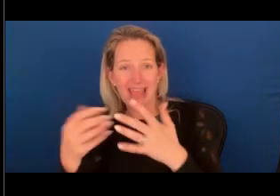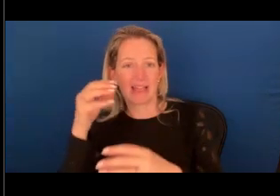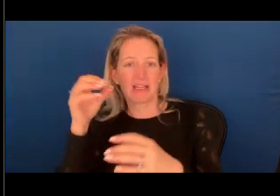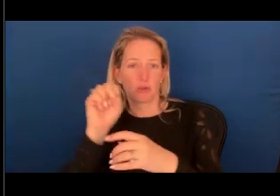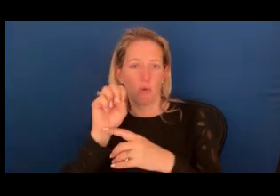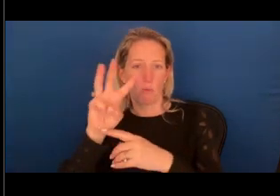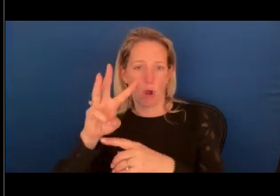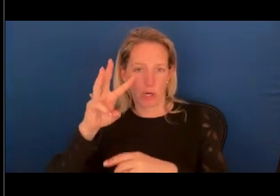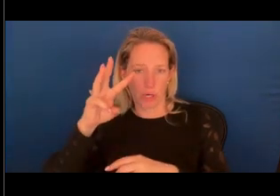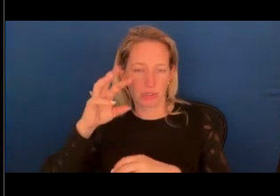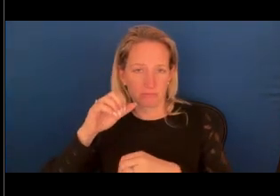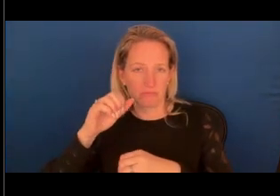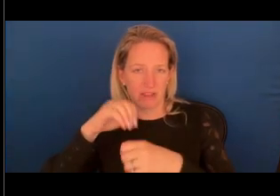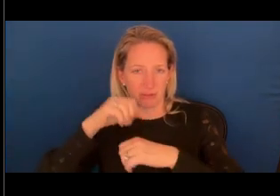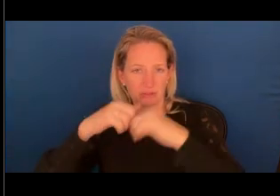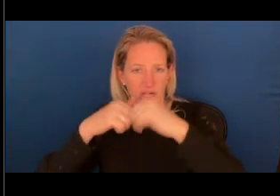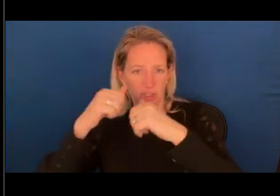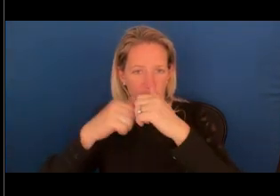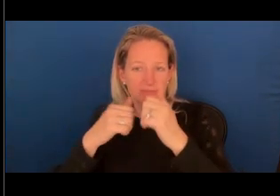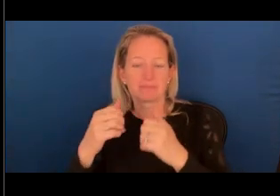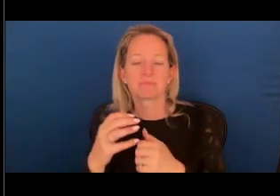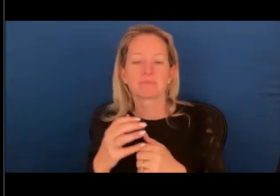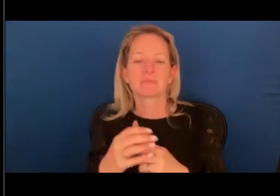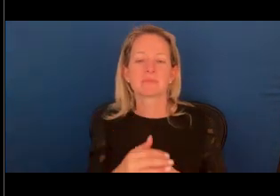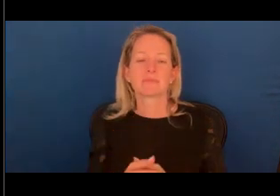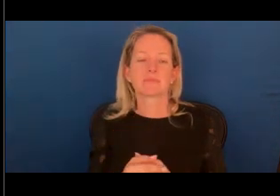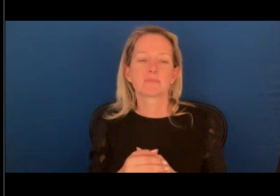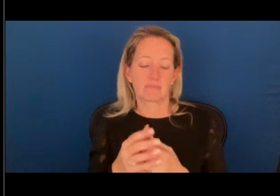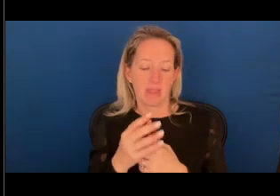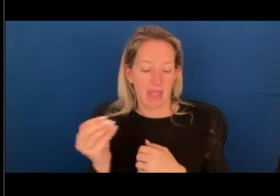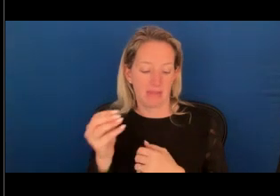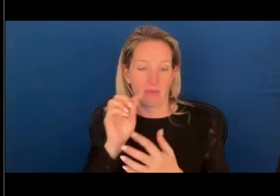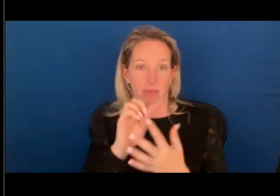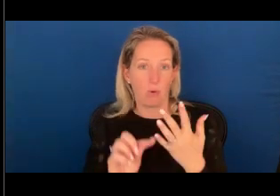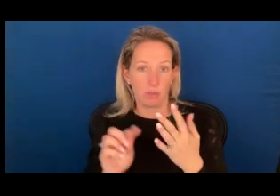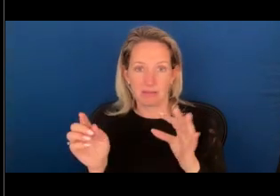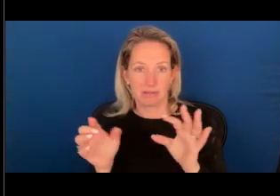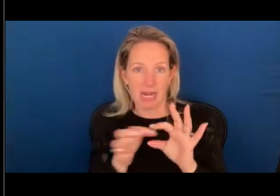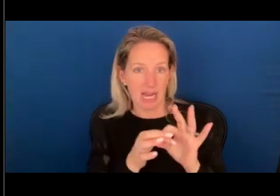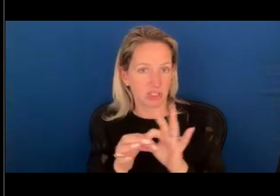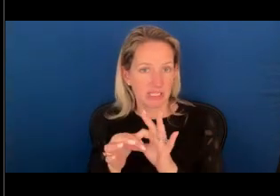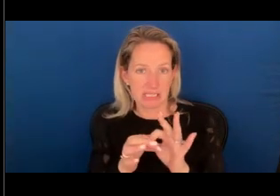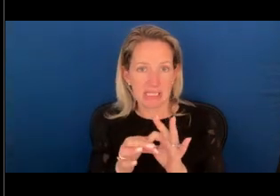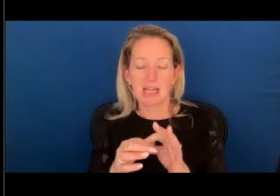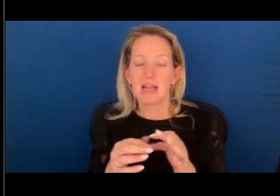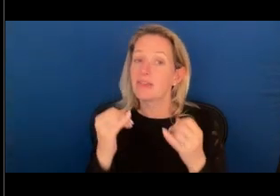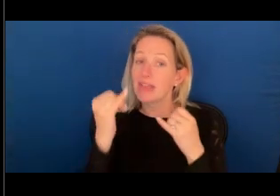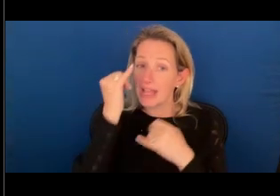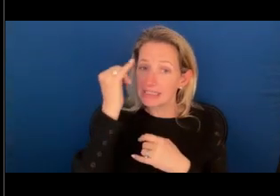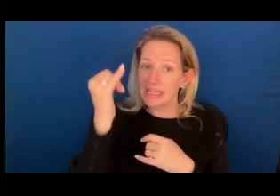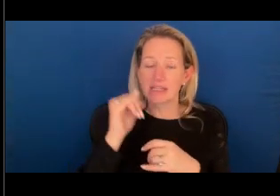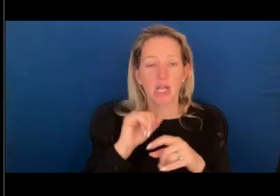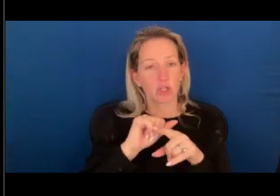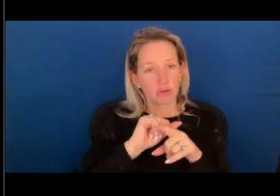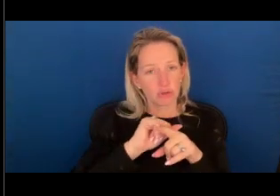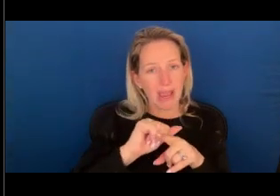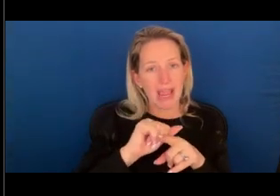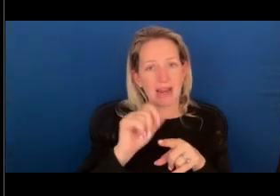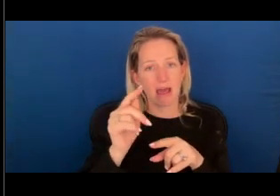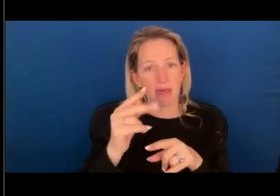connections. And as part of the plan, we are following like the idea of training the trainer. So Anna